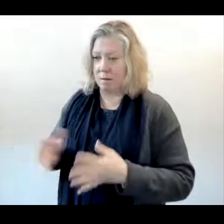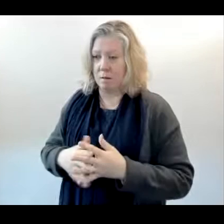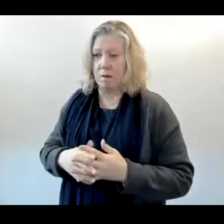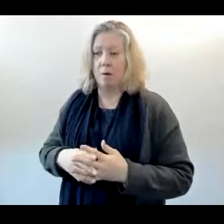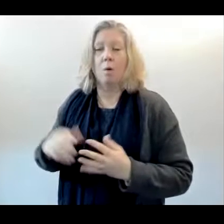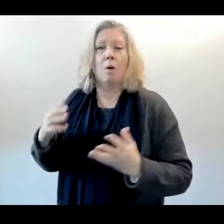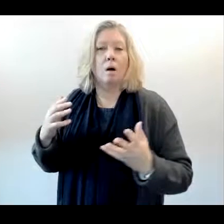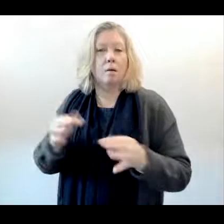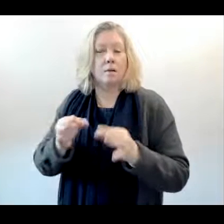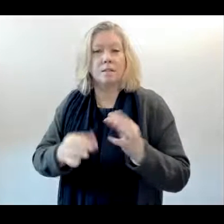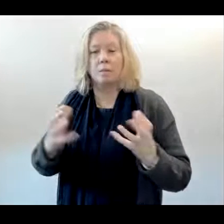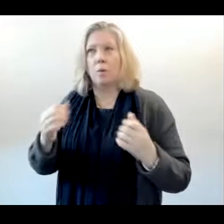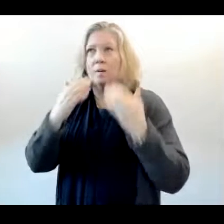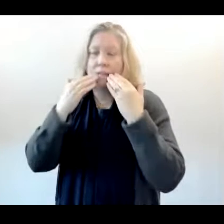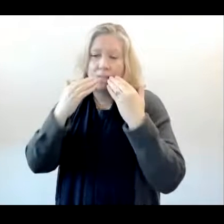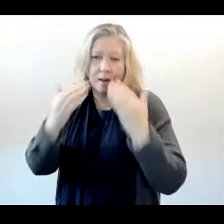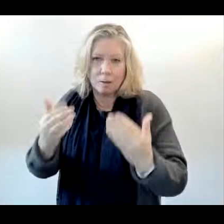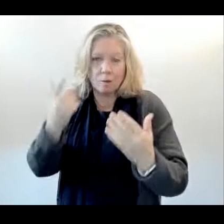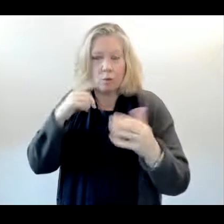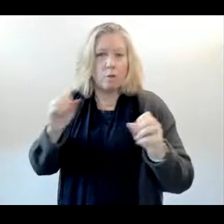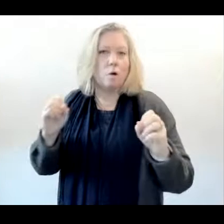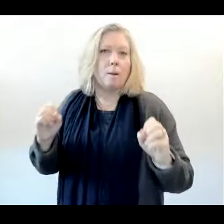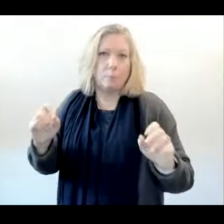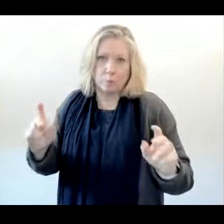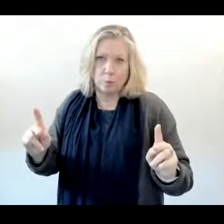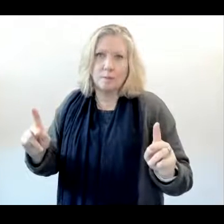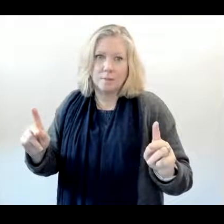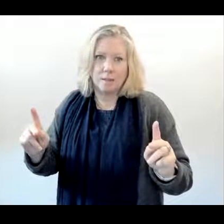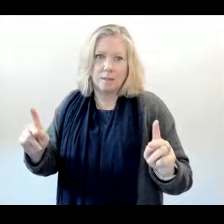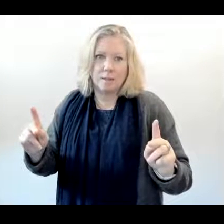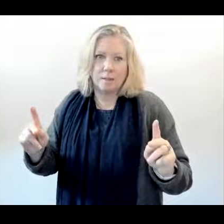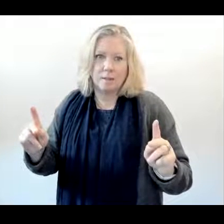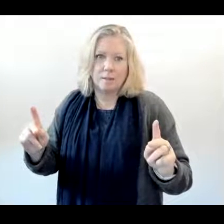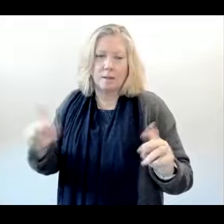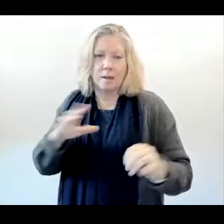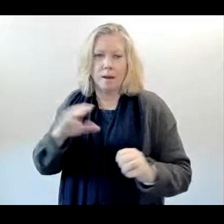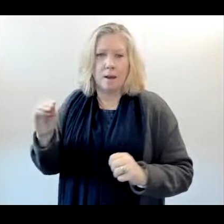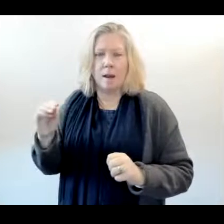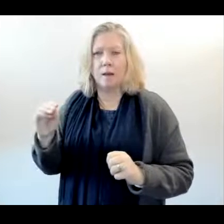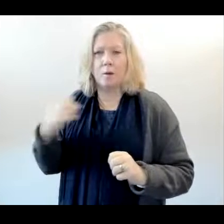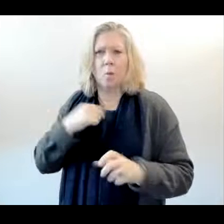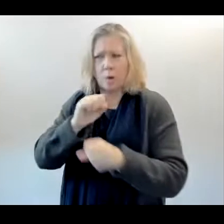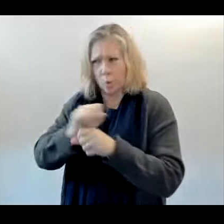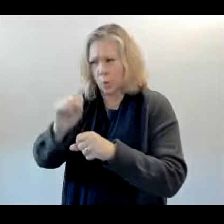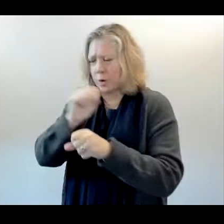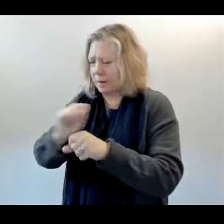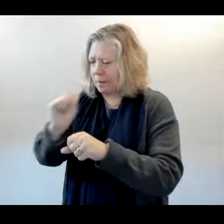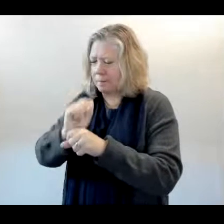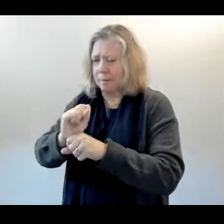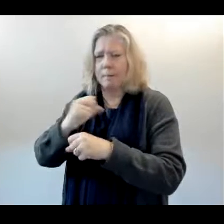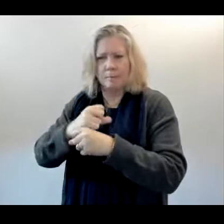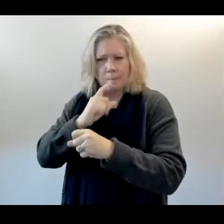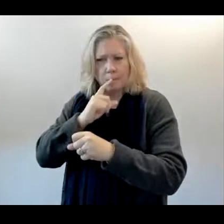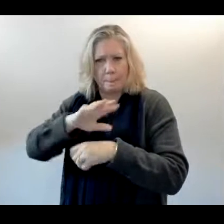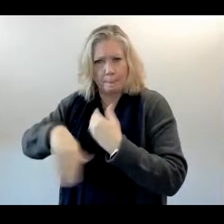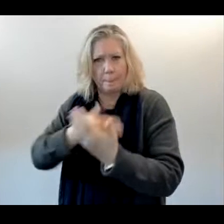say thank you, everyone, for the opportunity. And, we are working diligently to make sure that we get all of